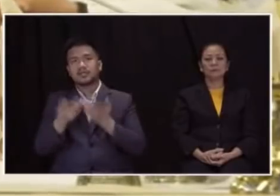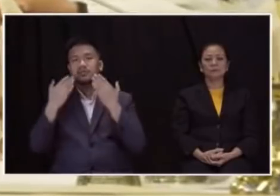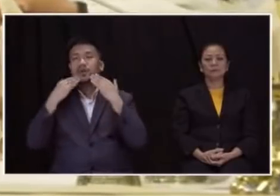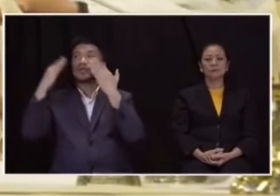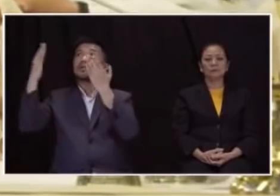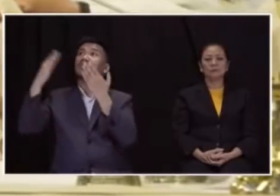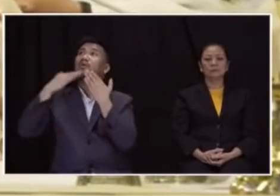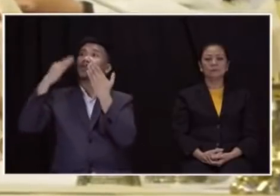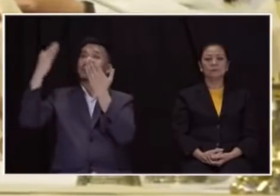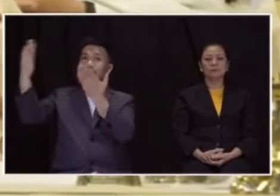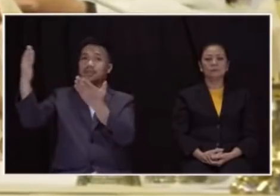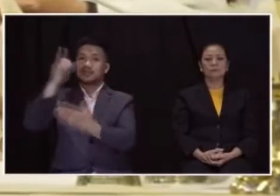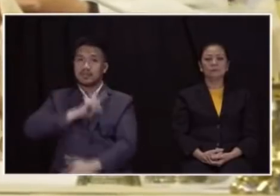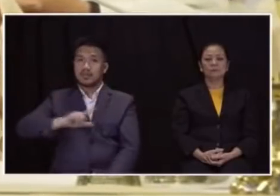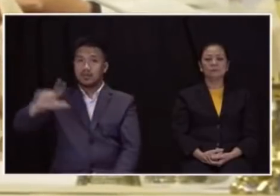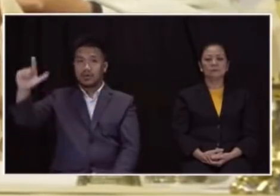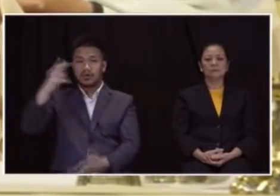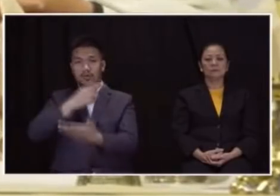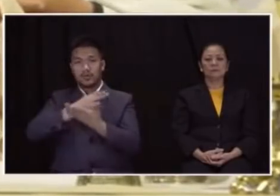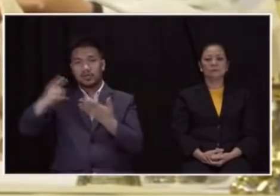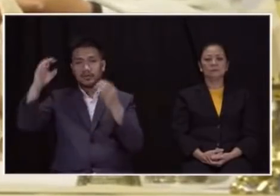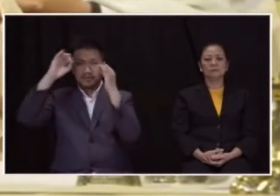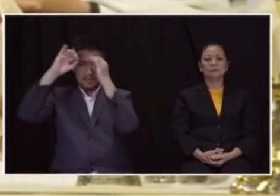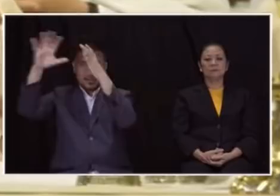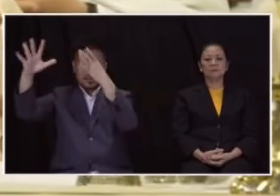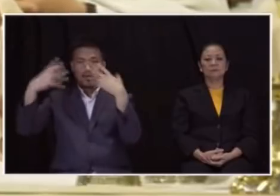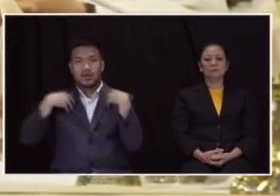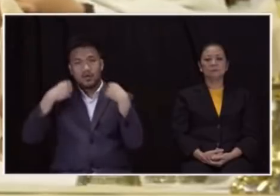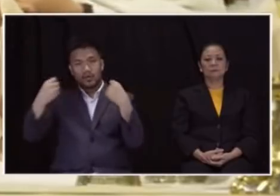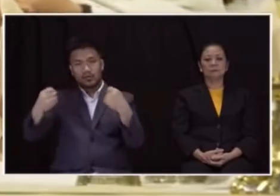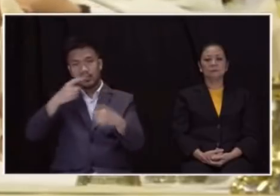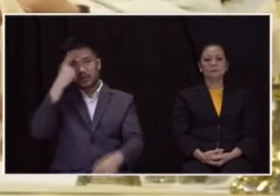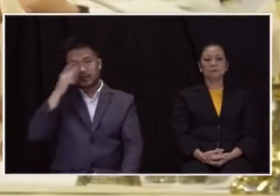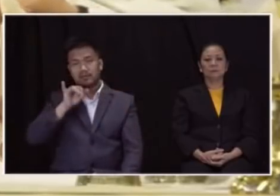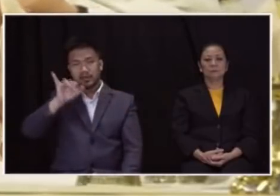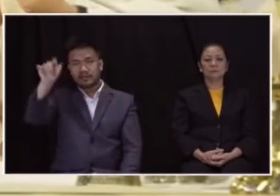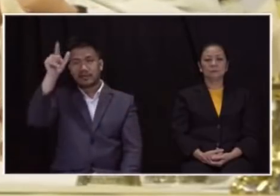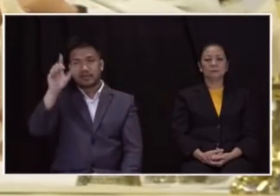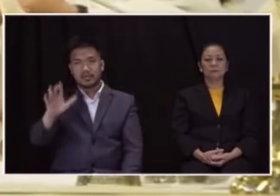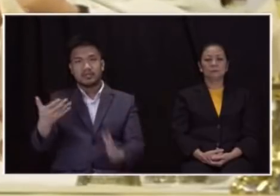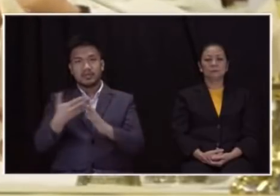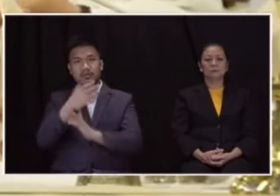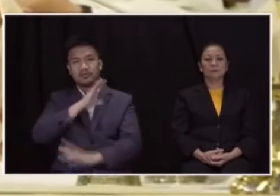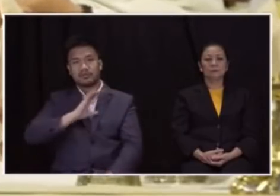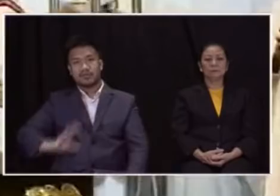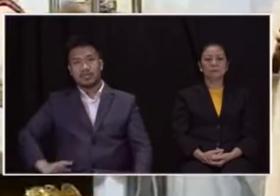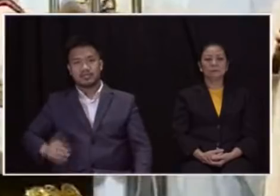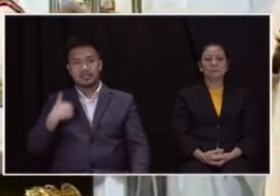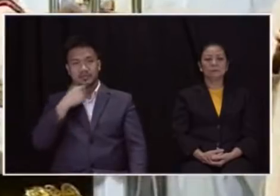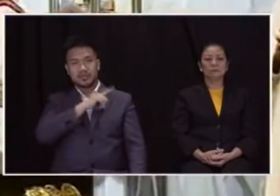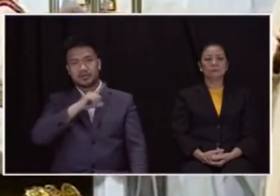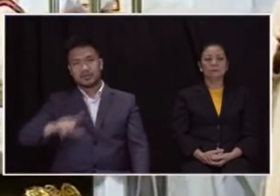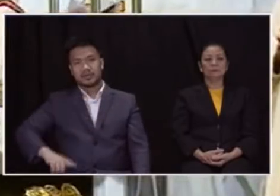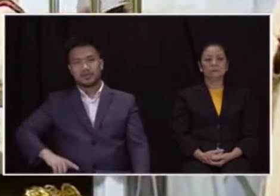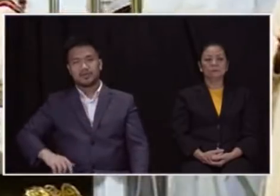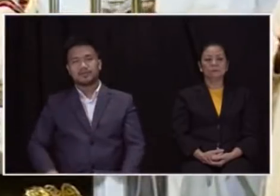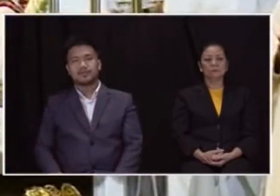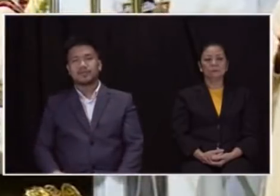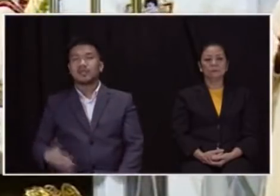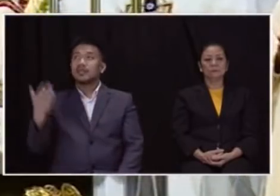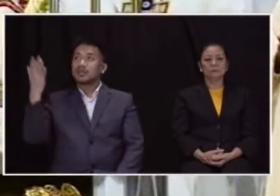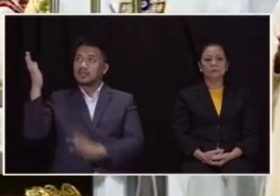you thanks, Lord, Holy Father, Almighty and Eternal God, through Christ our Lord. In